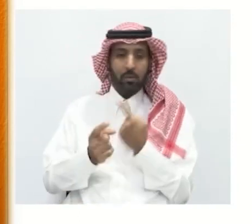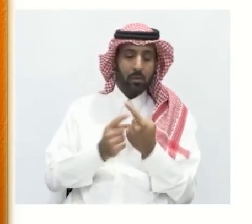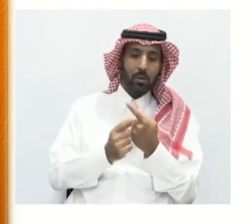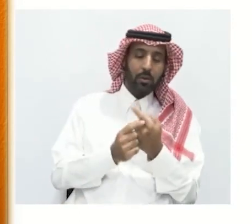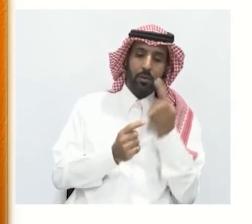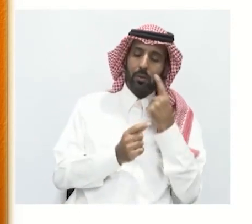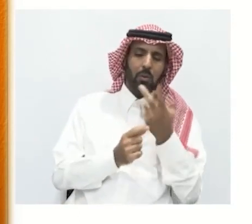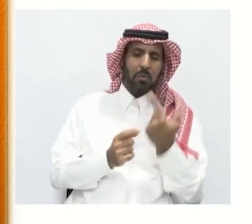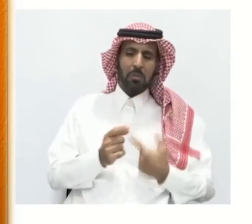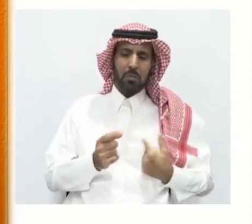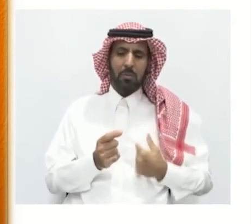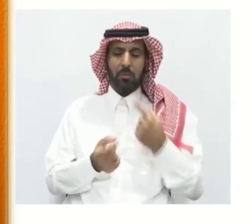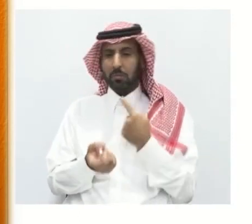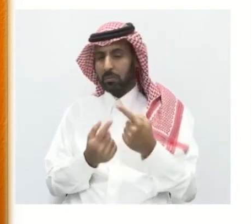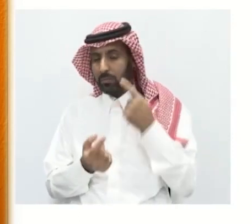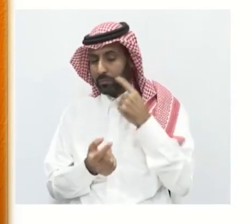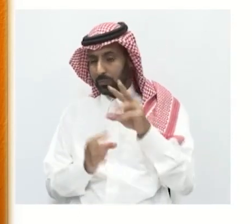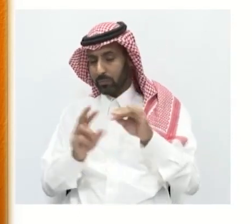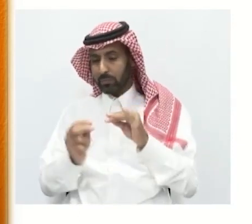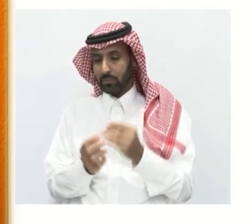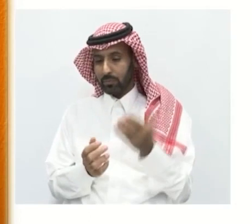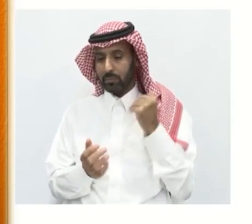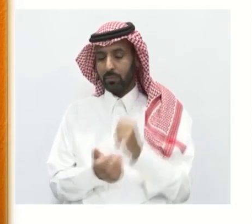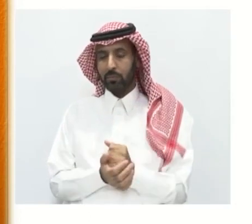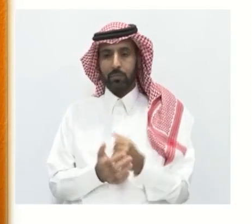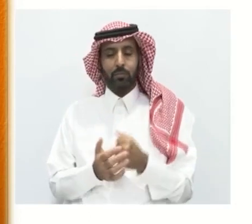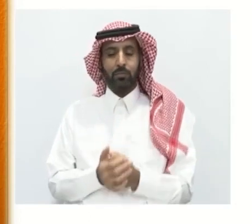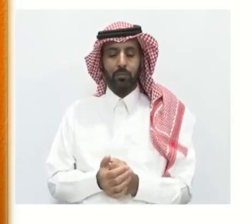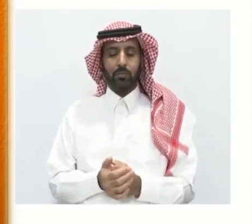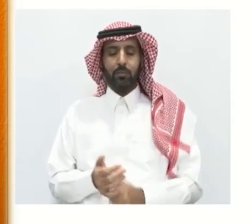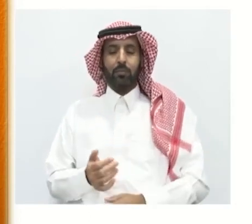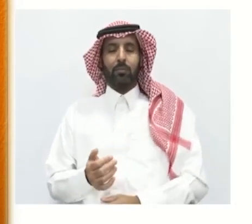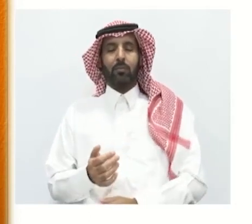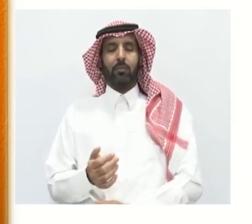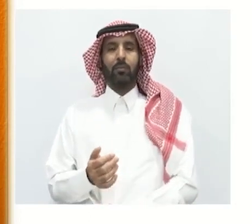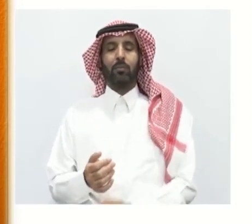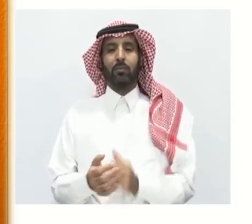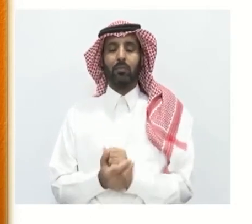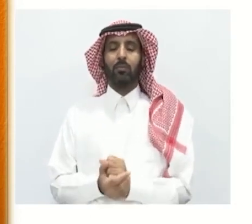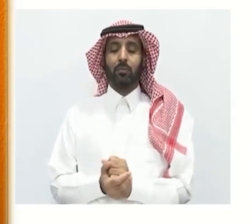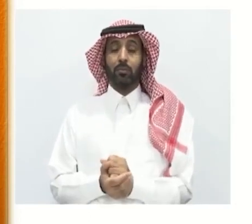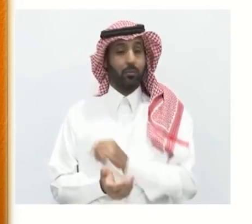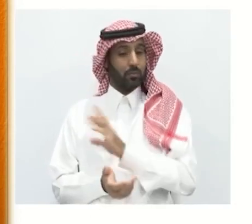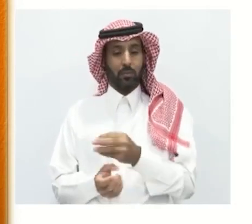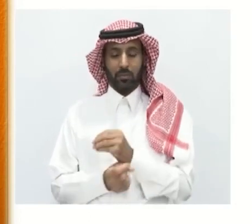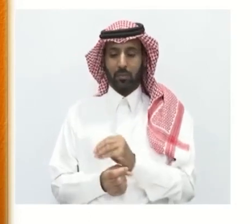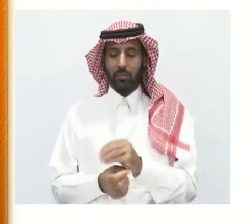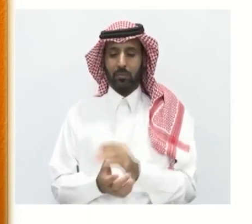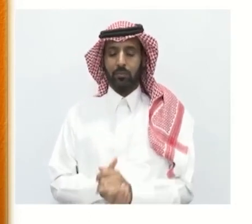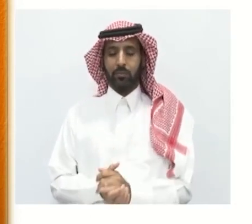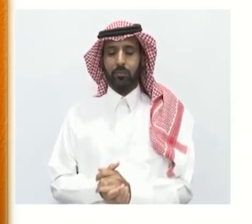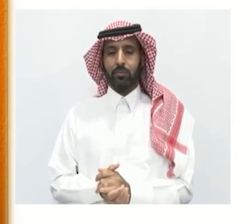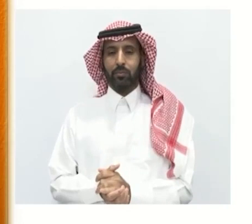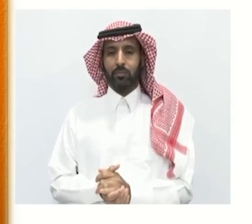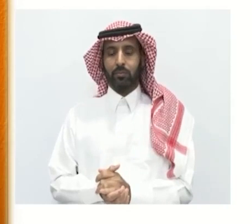contacts and staged up a story that he was in an accident. Then they got the whole information about him.